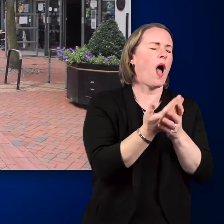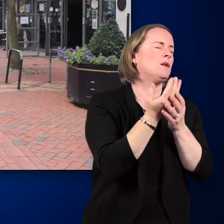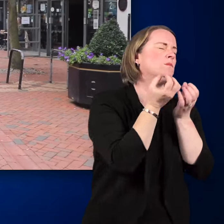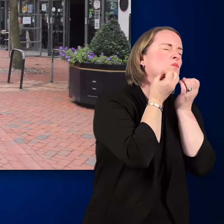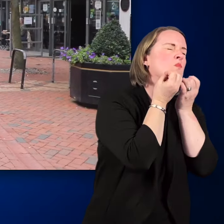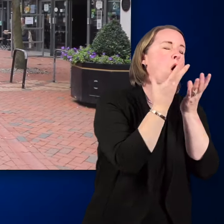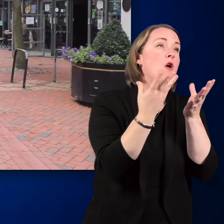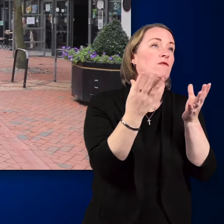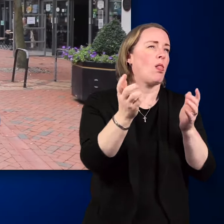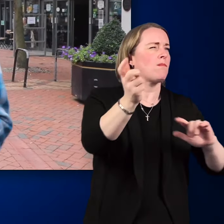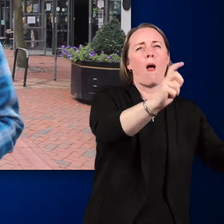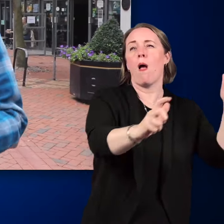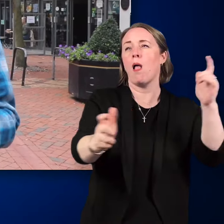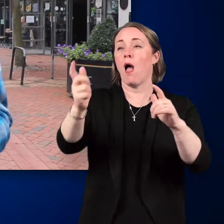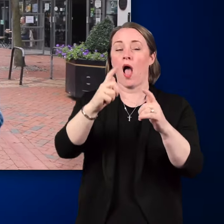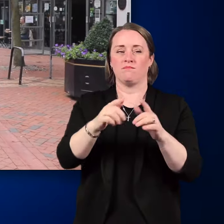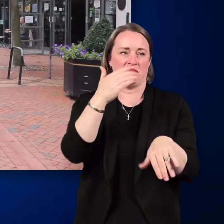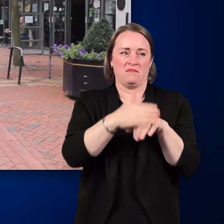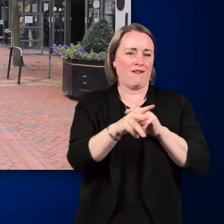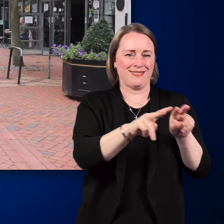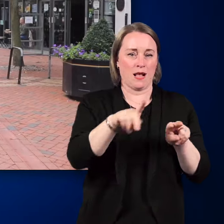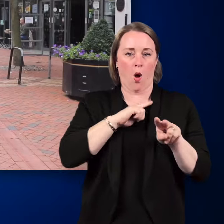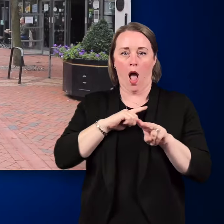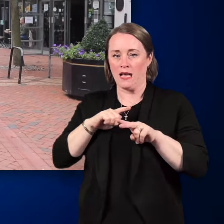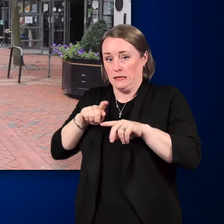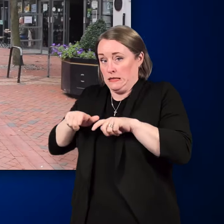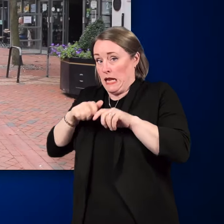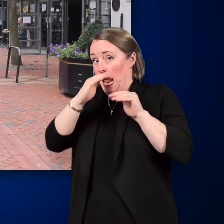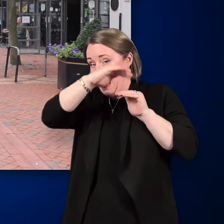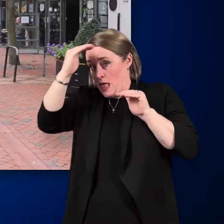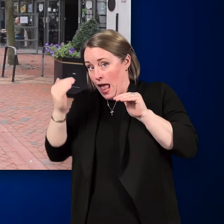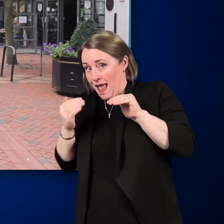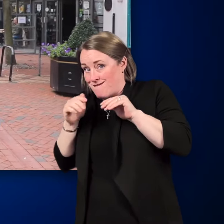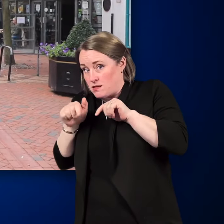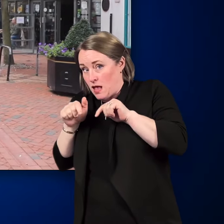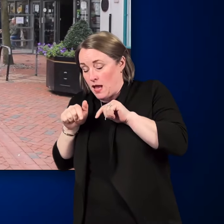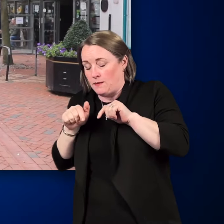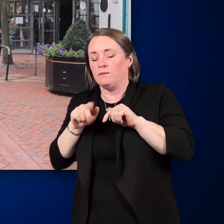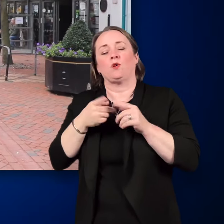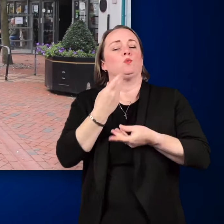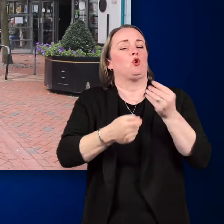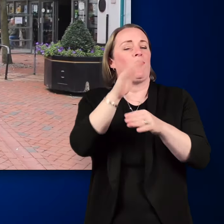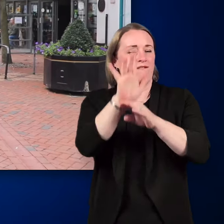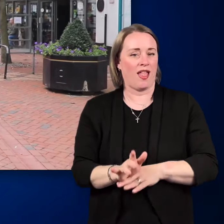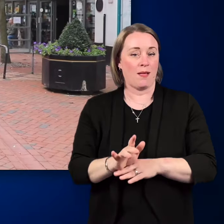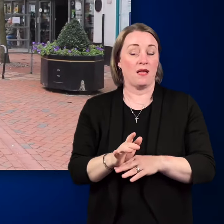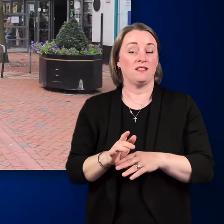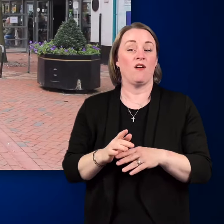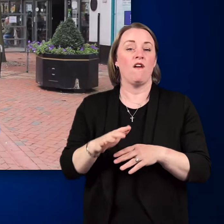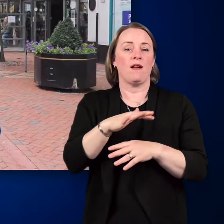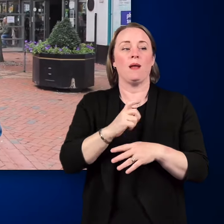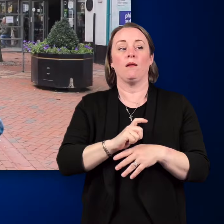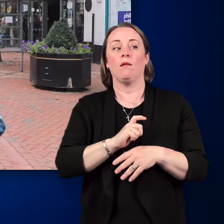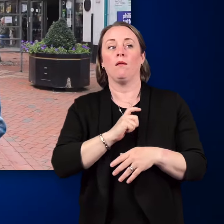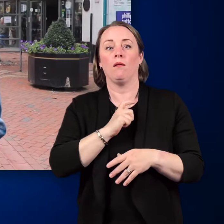around them. They just don't get to it. And it's the story of how they begin to break out and explore. It's